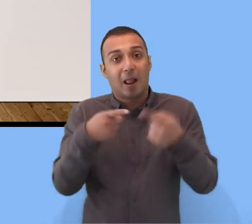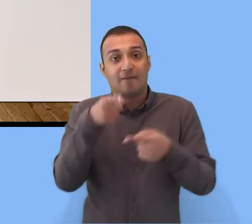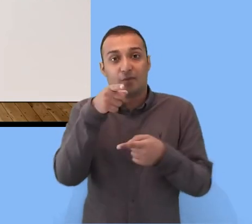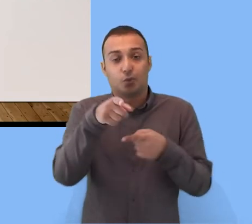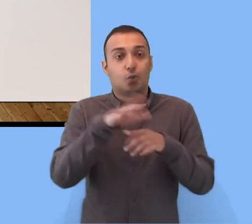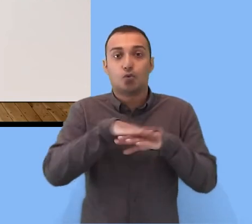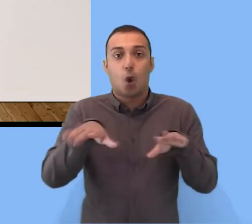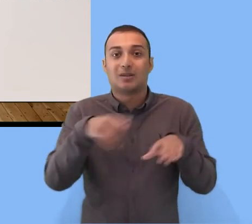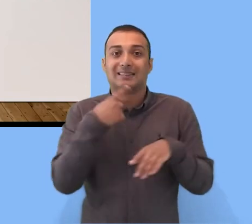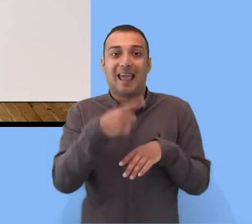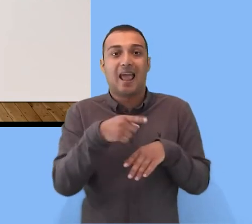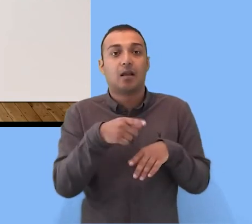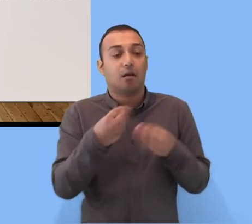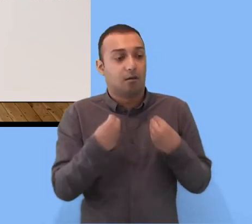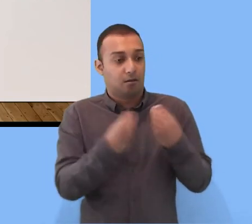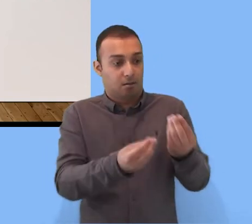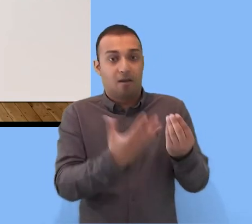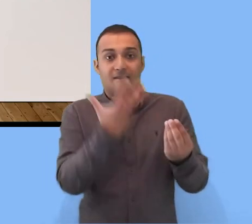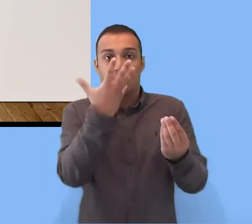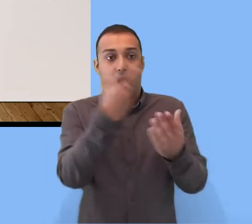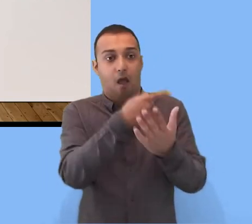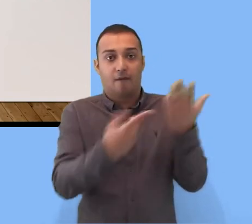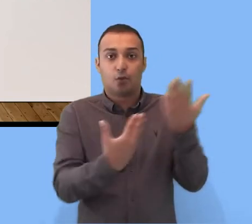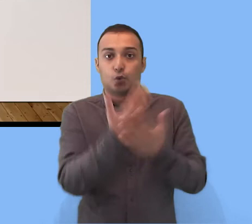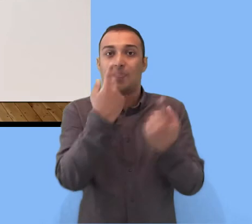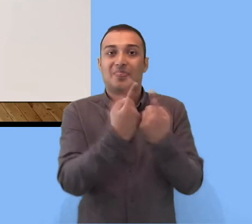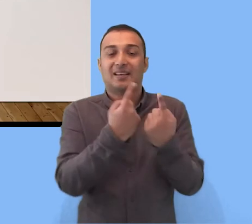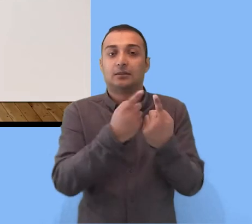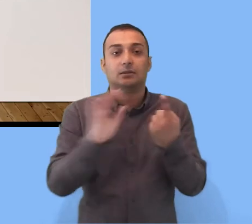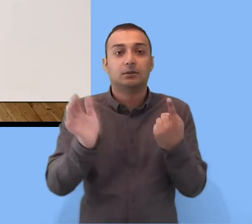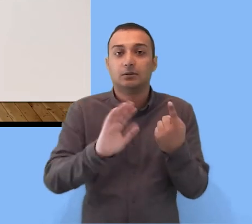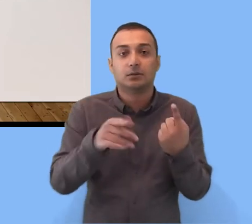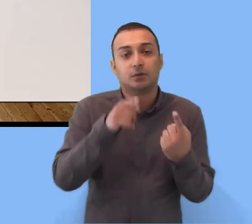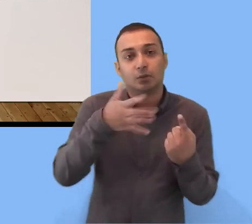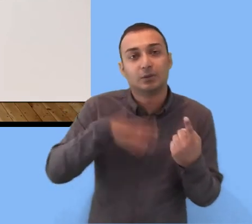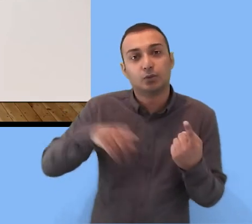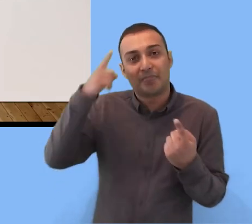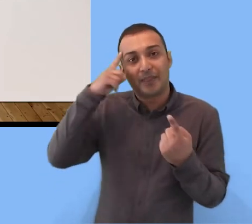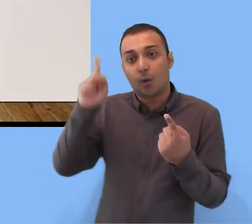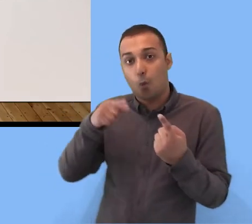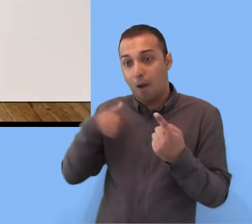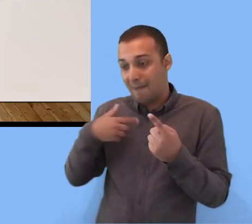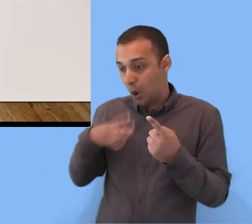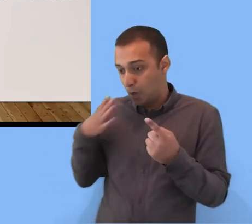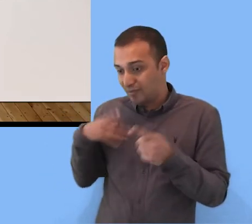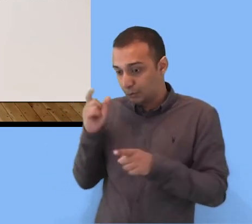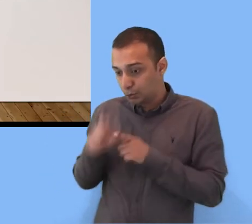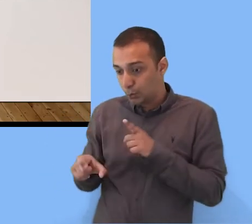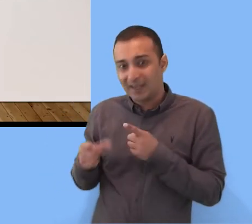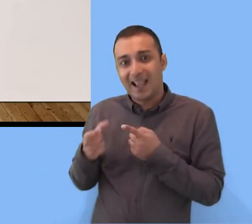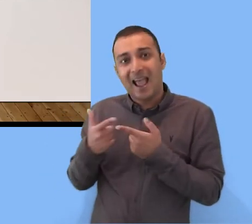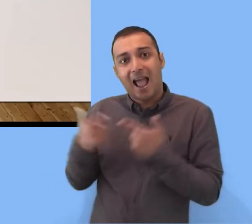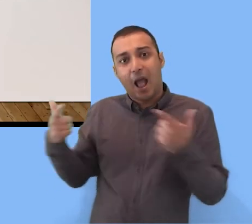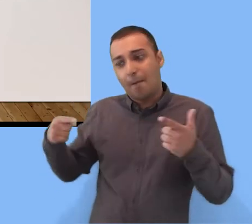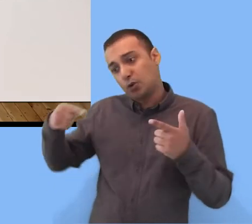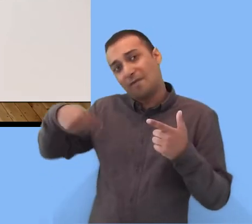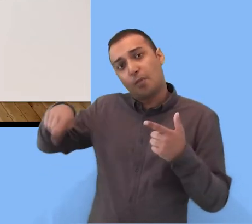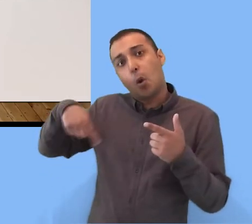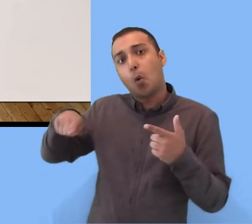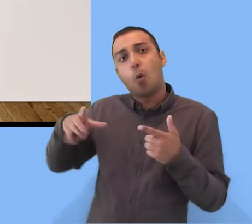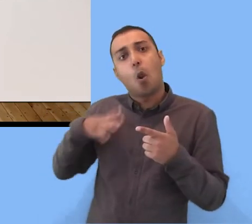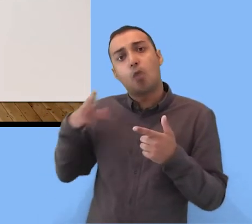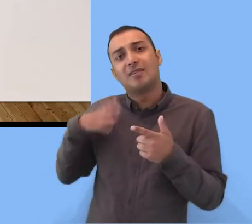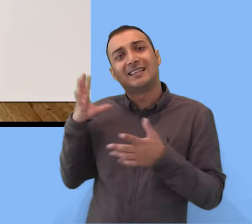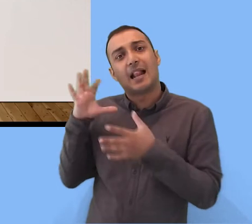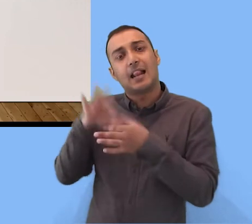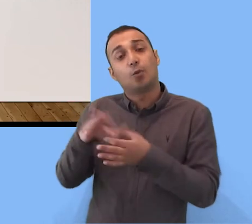to do, but I want you to examine the things you are doing. How much of them relate to learning? If you're doing things that don't relate to learning, why